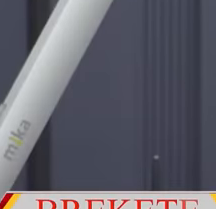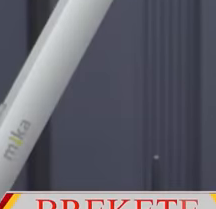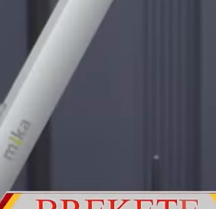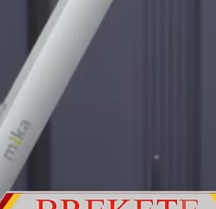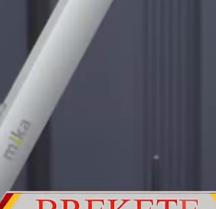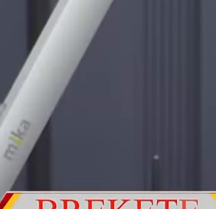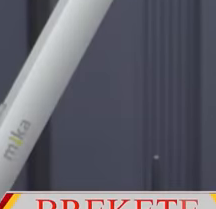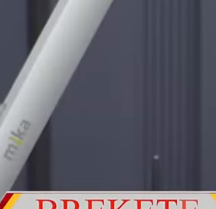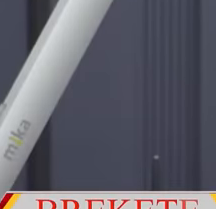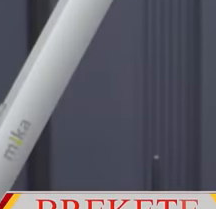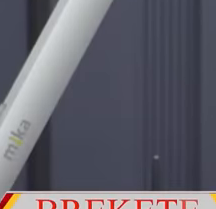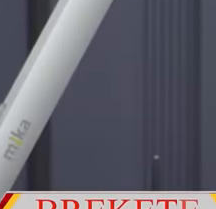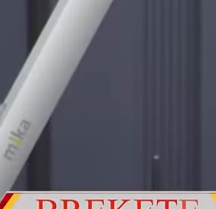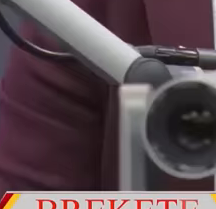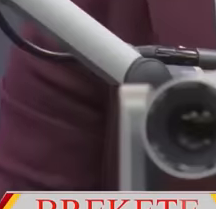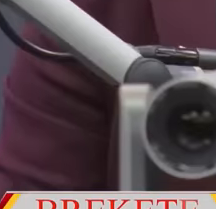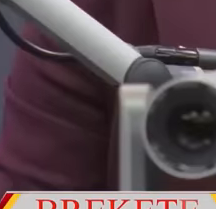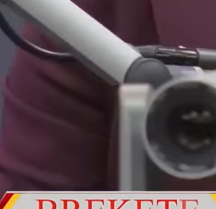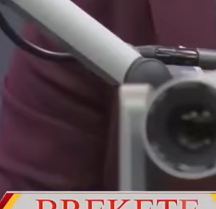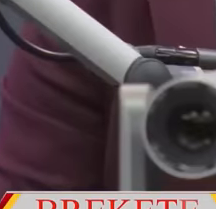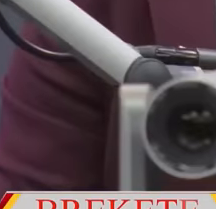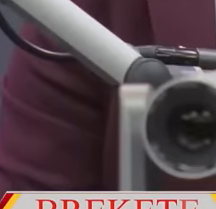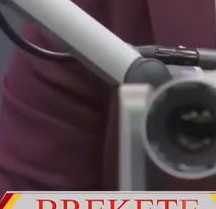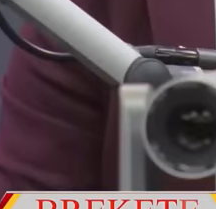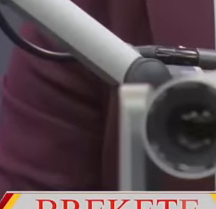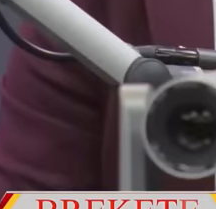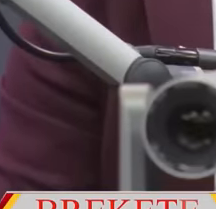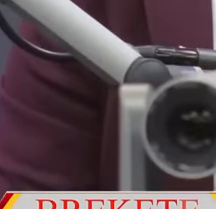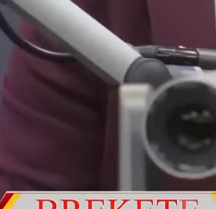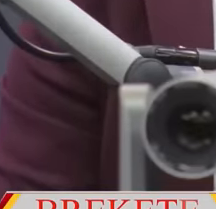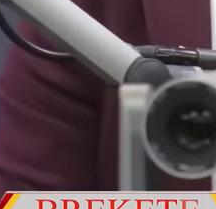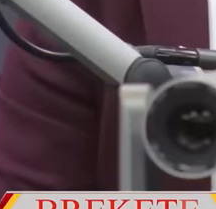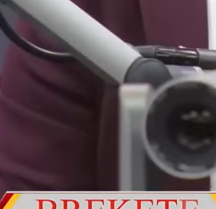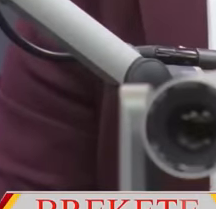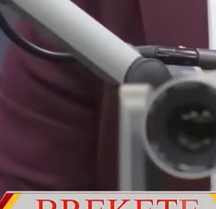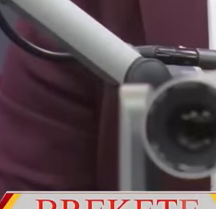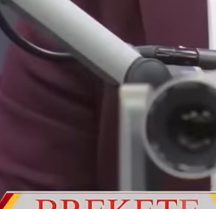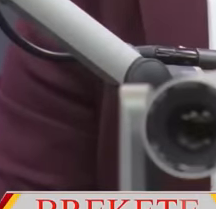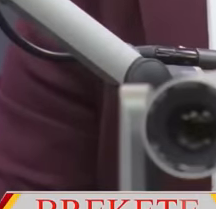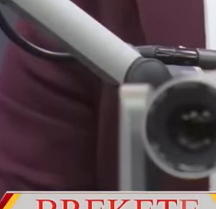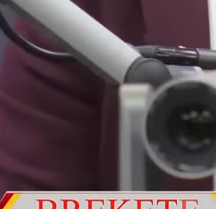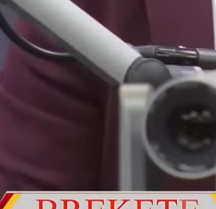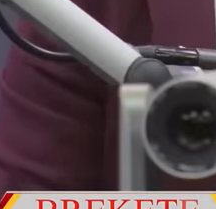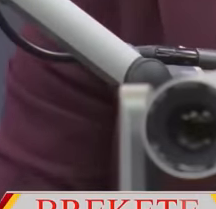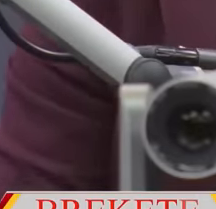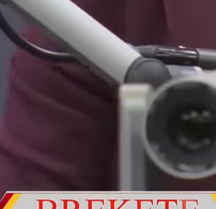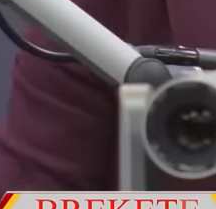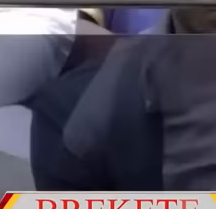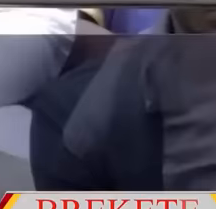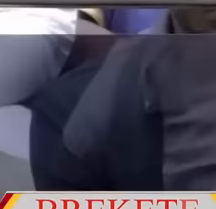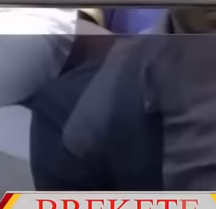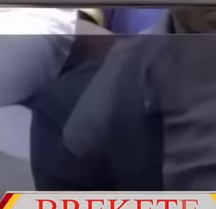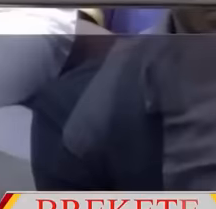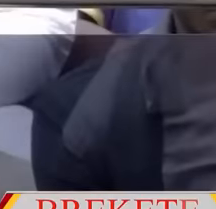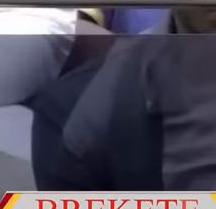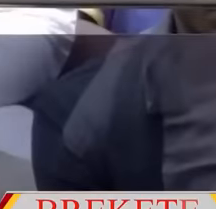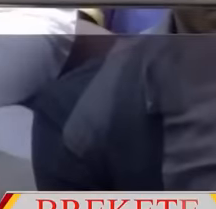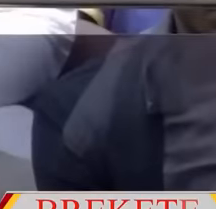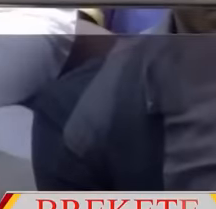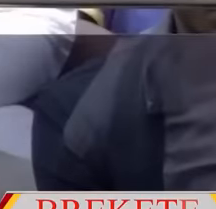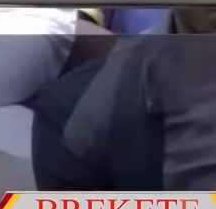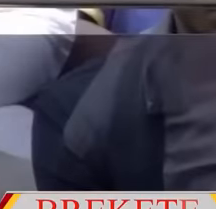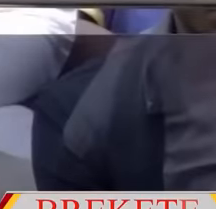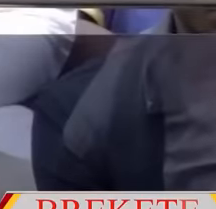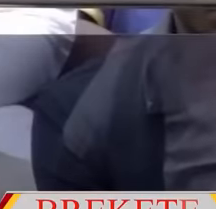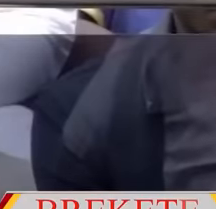At a point in time, you hold money for Nigeria. Naira to naira. Then they use naira to buy another